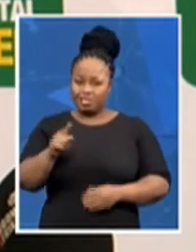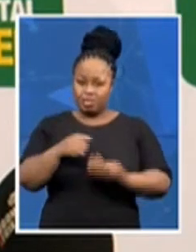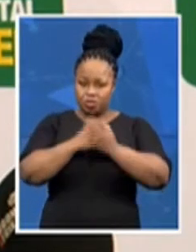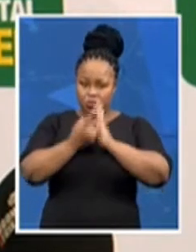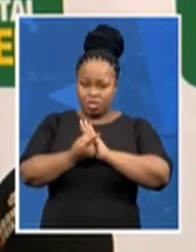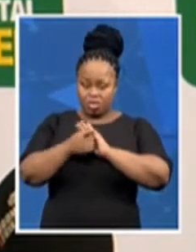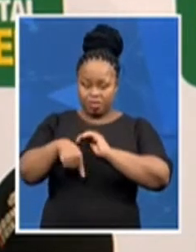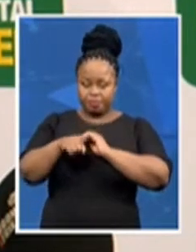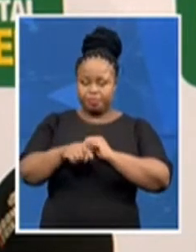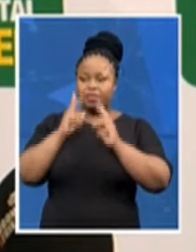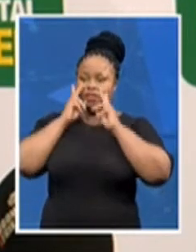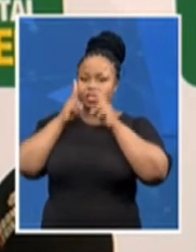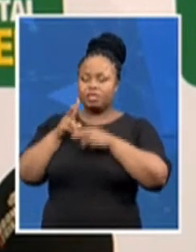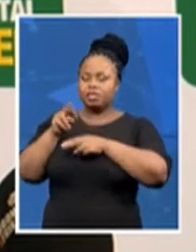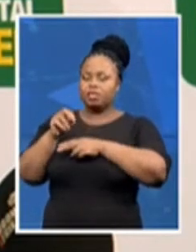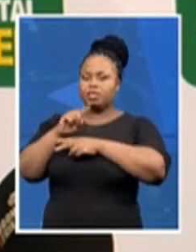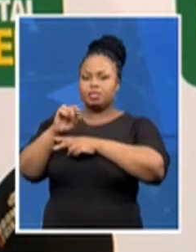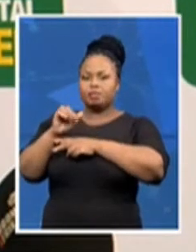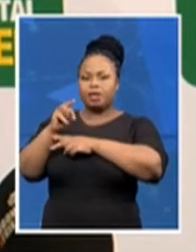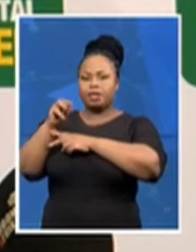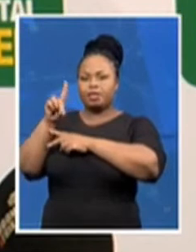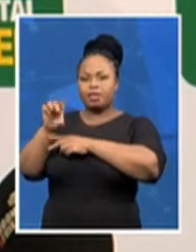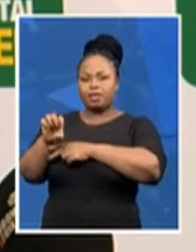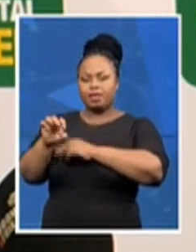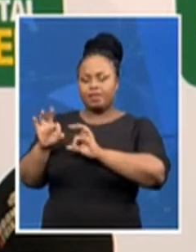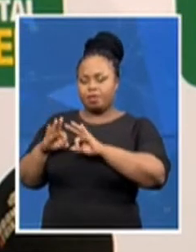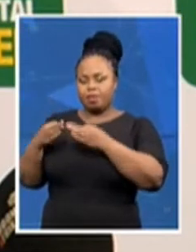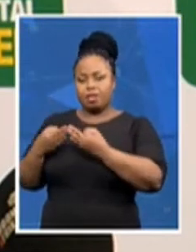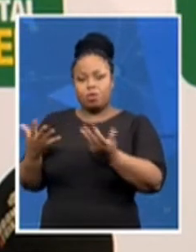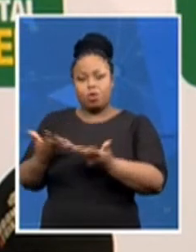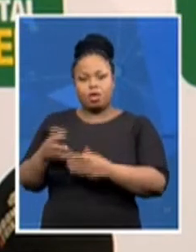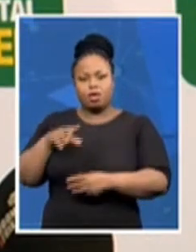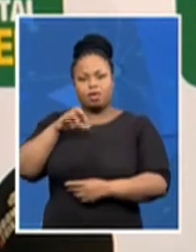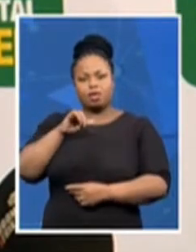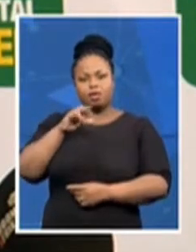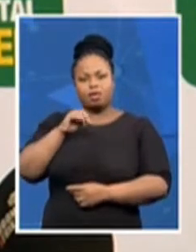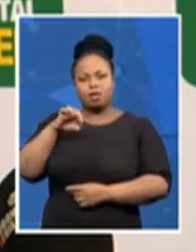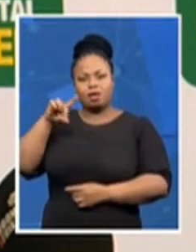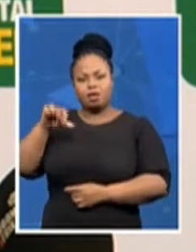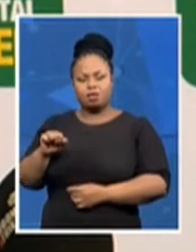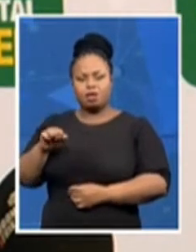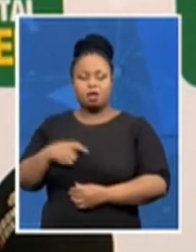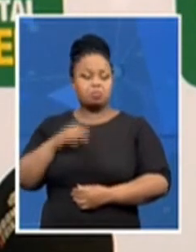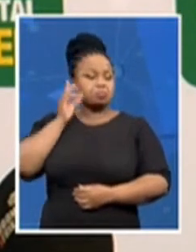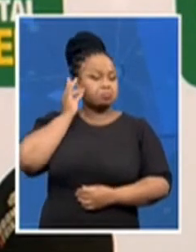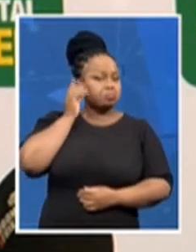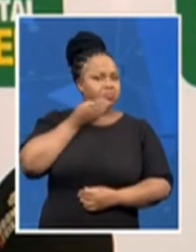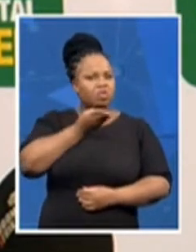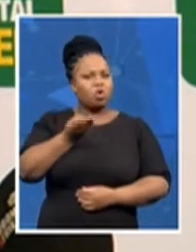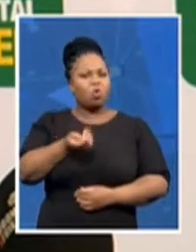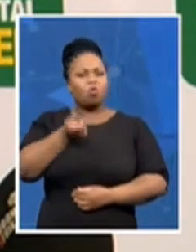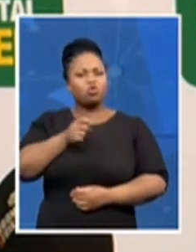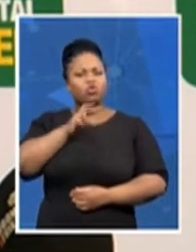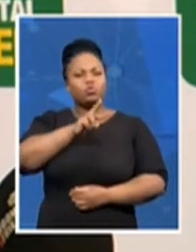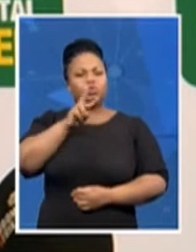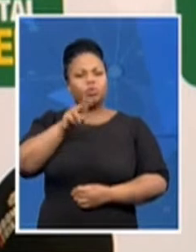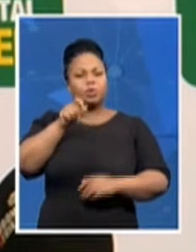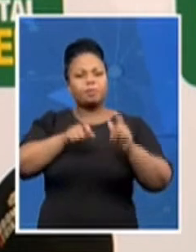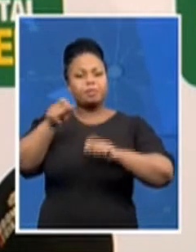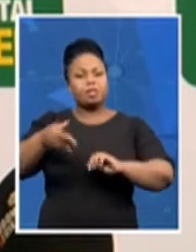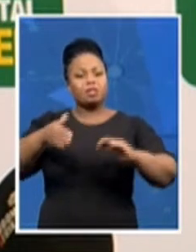Inanda and also met with the bereaved families of about 22 people who died during the unrest.